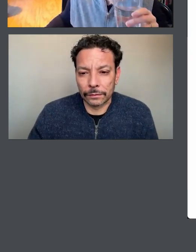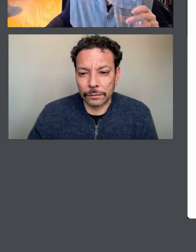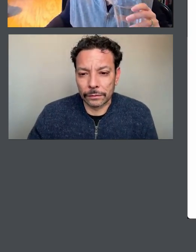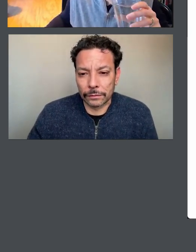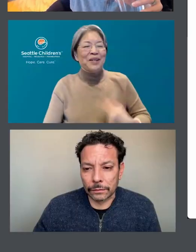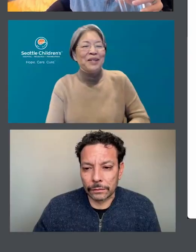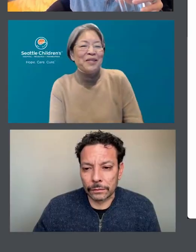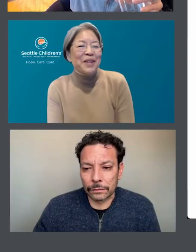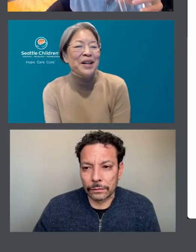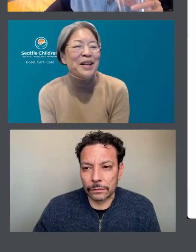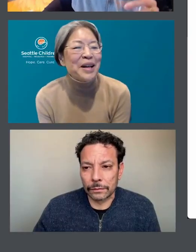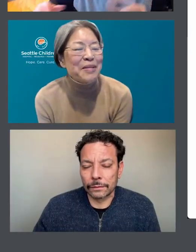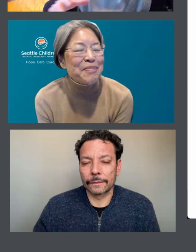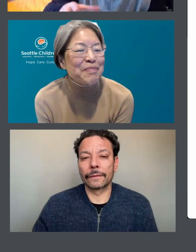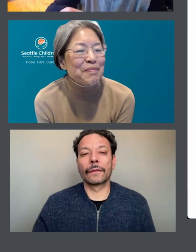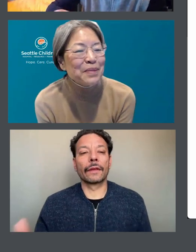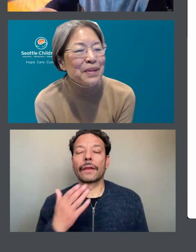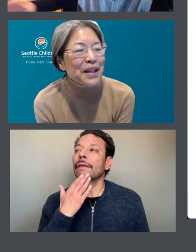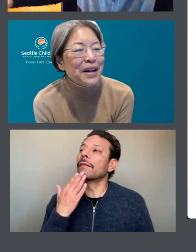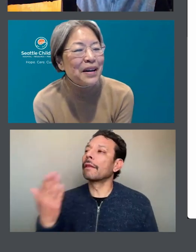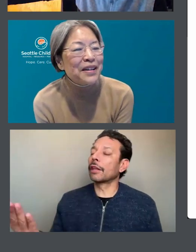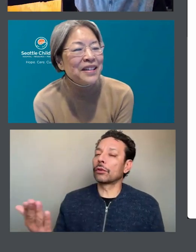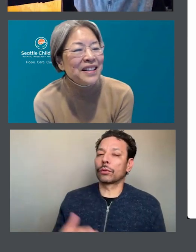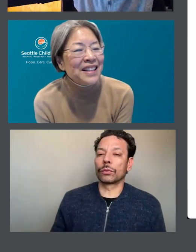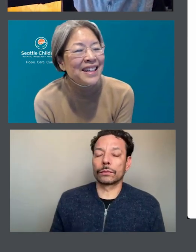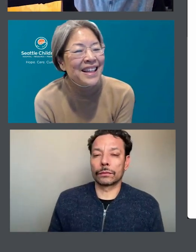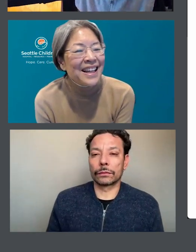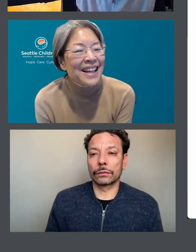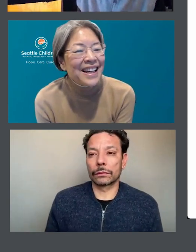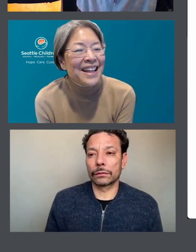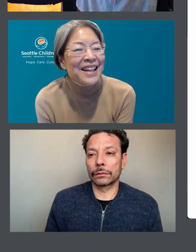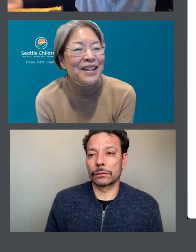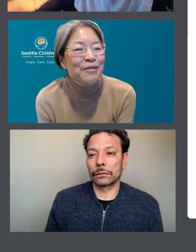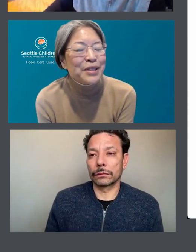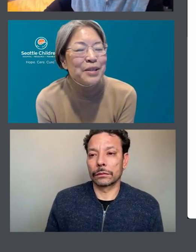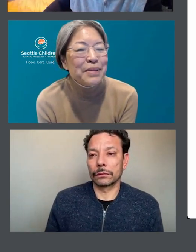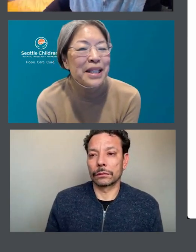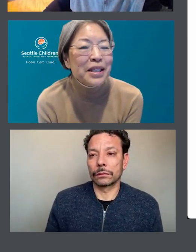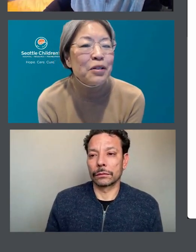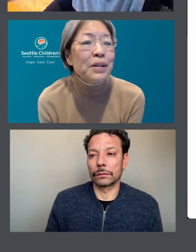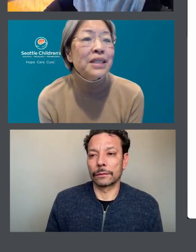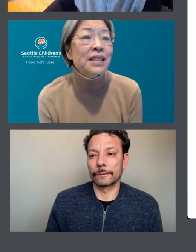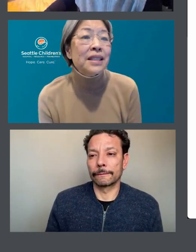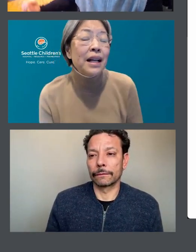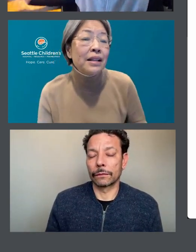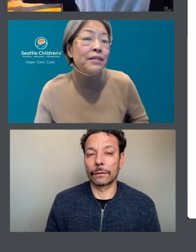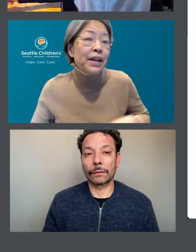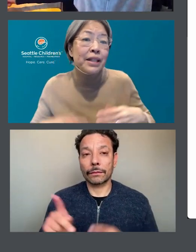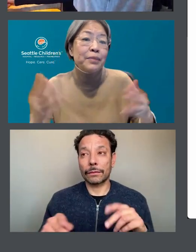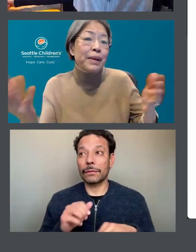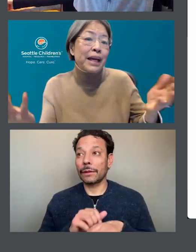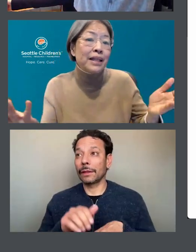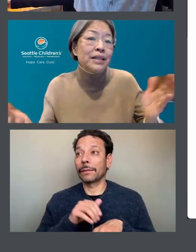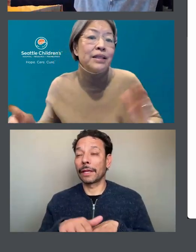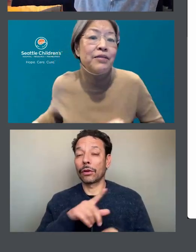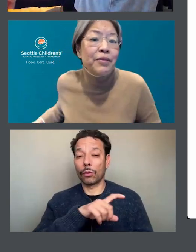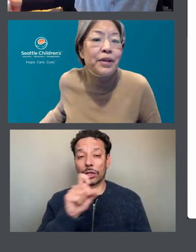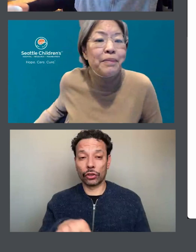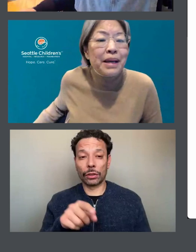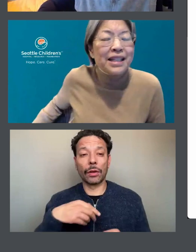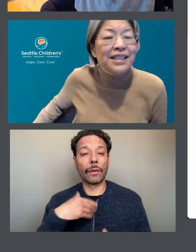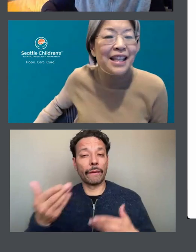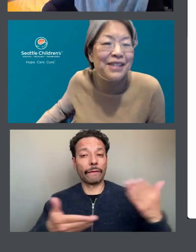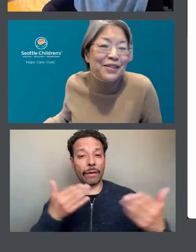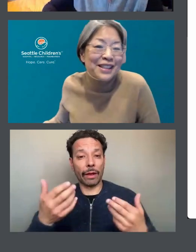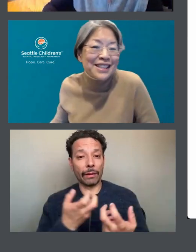Thank you. Well, people are submitting their questions. I'll invite the panelists